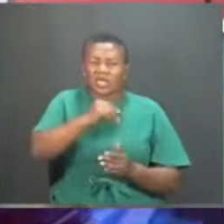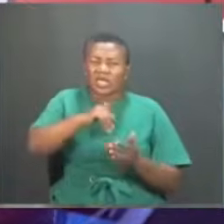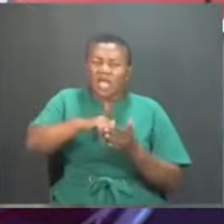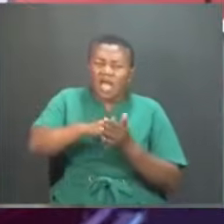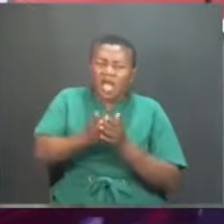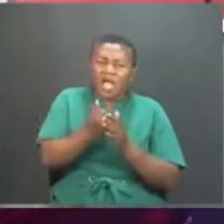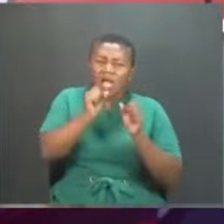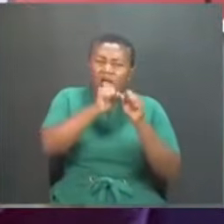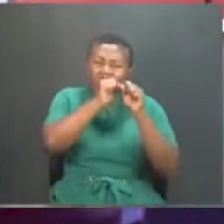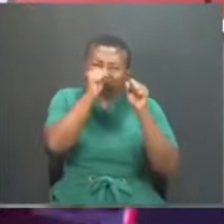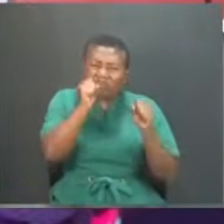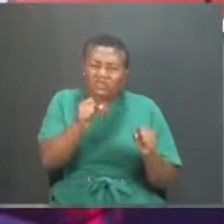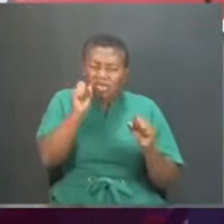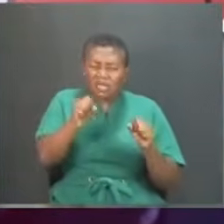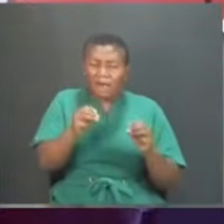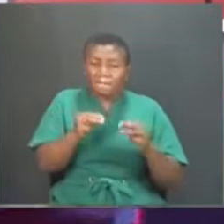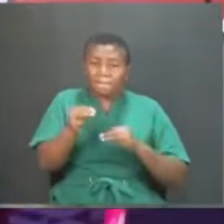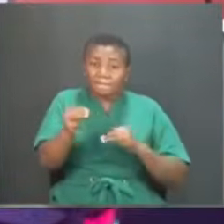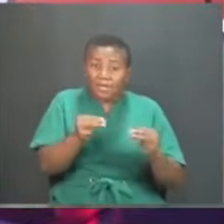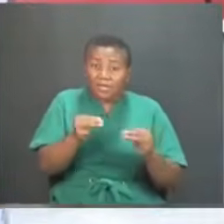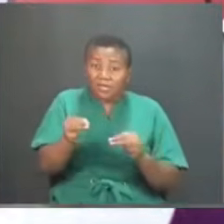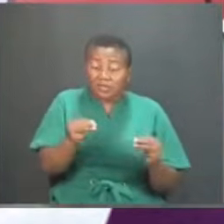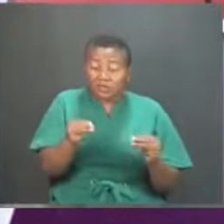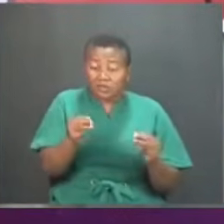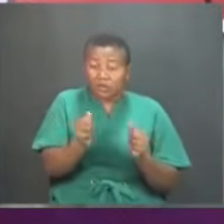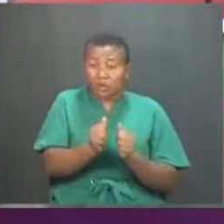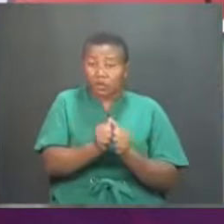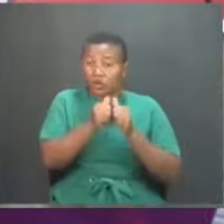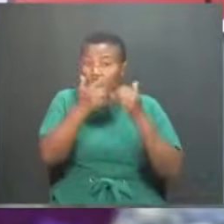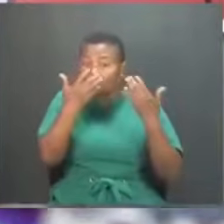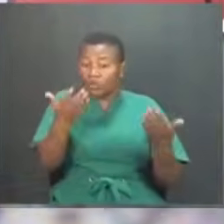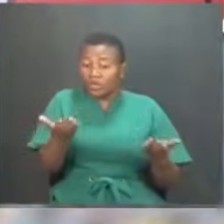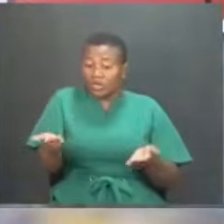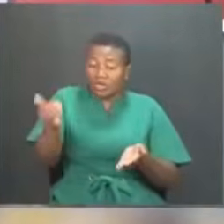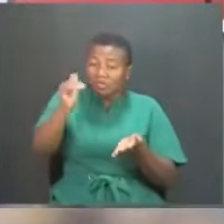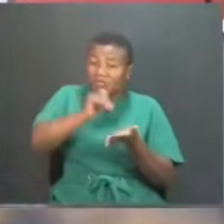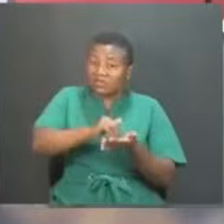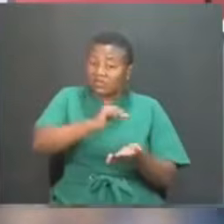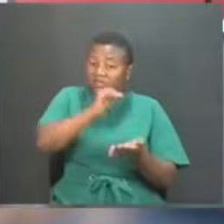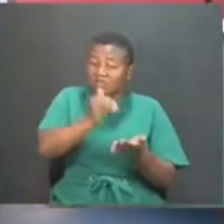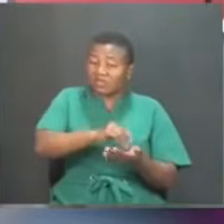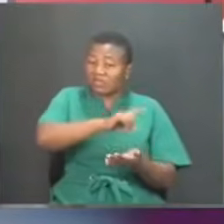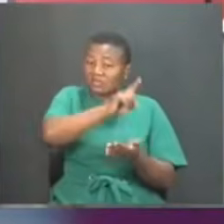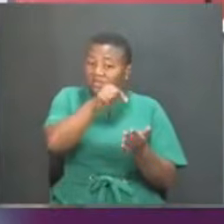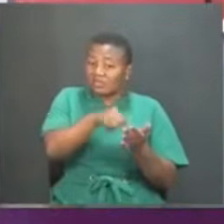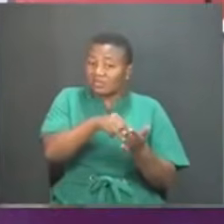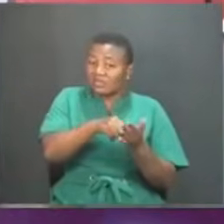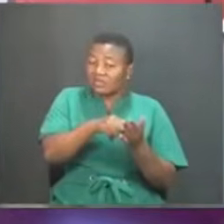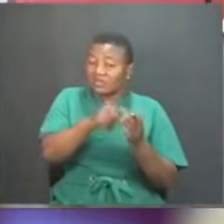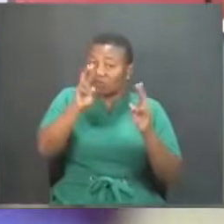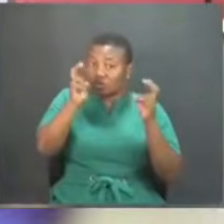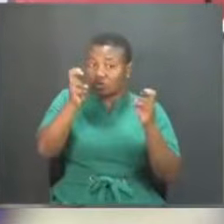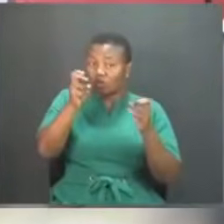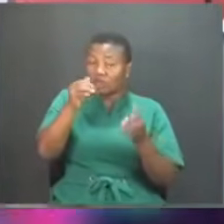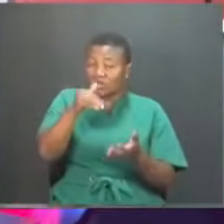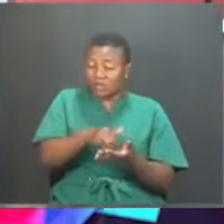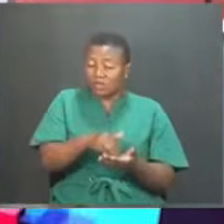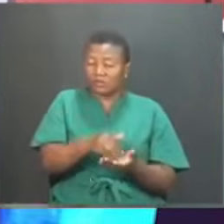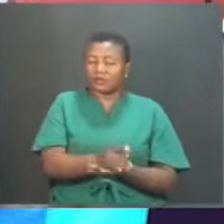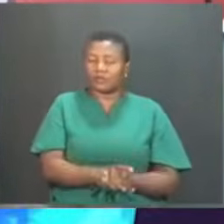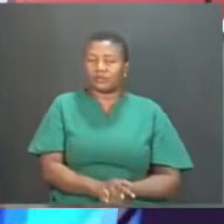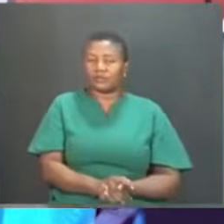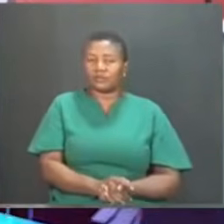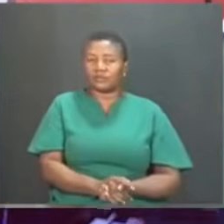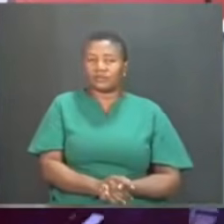will be managed without repeating some of this chaos we do repeat every successive year when we are recruiting.